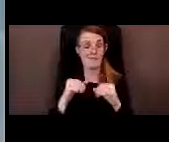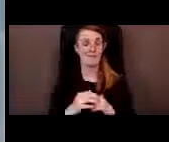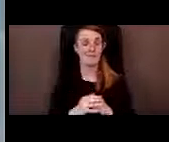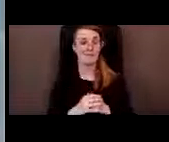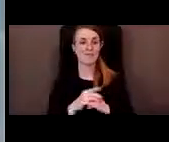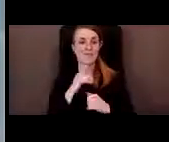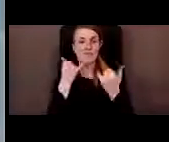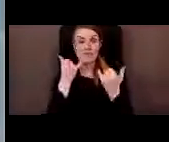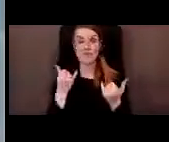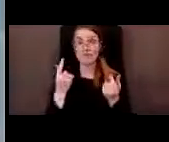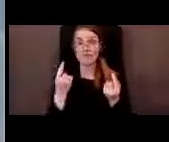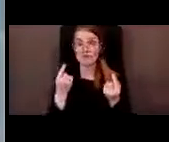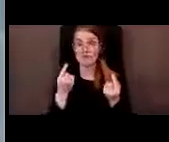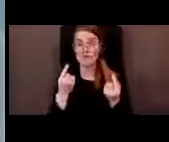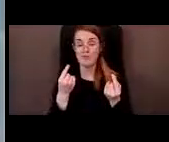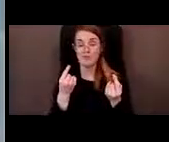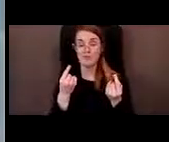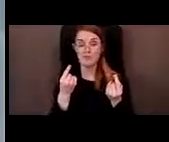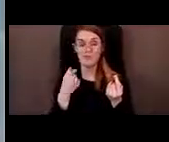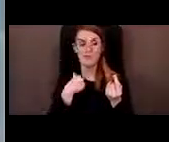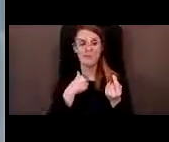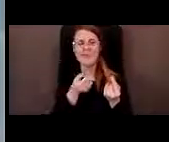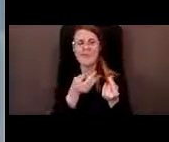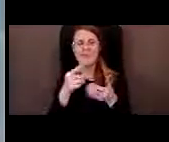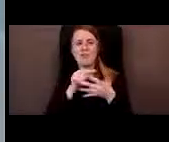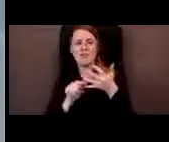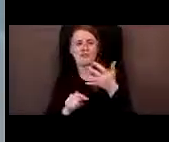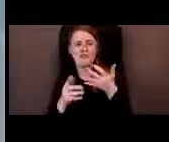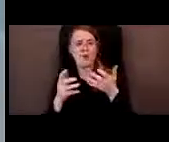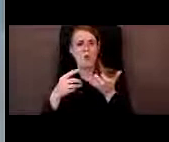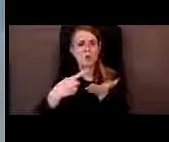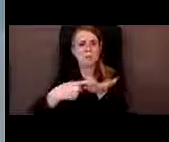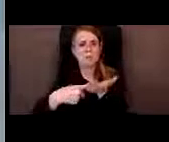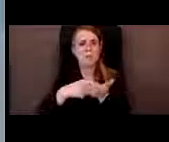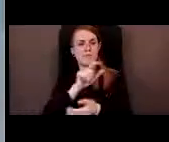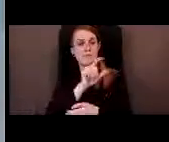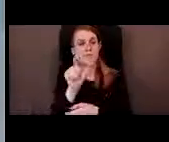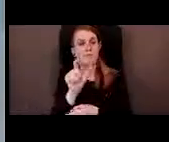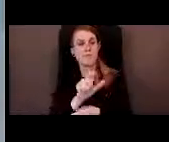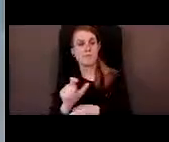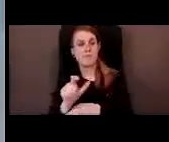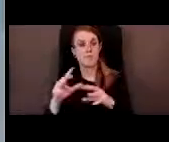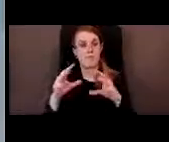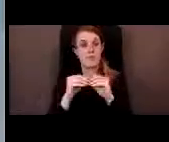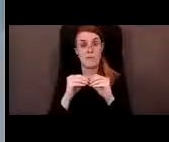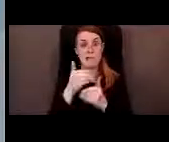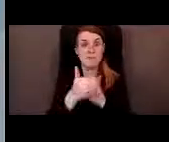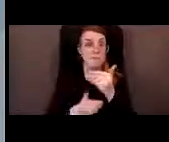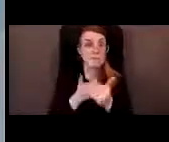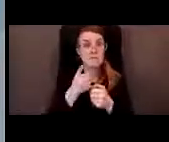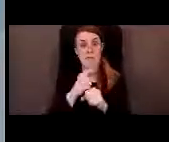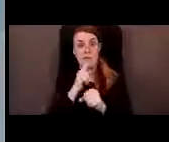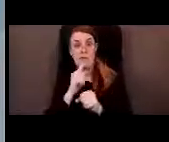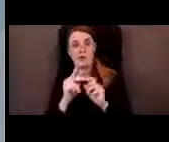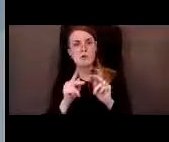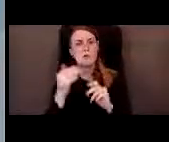For tonight's agenda, there are really a number of things we want to cover. First, some Zoom housekeeping, just to make sure that everyone is up to speed on